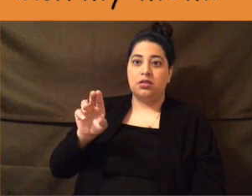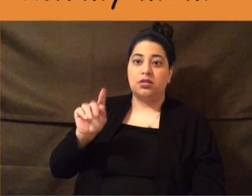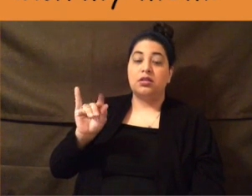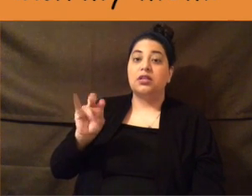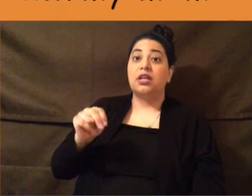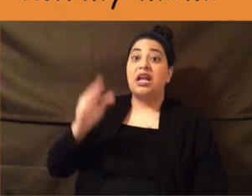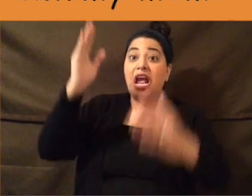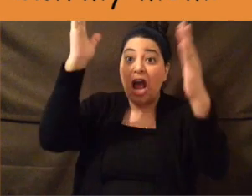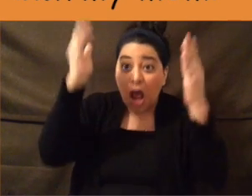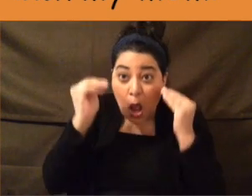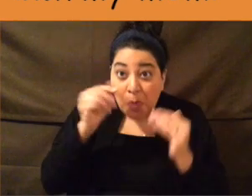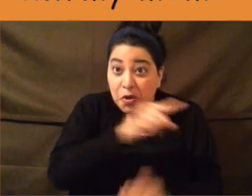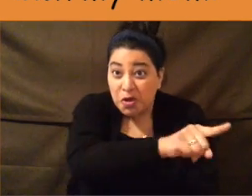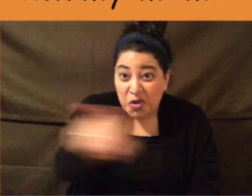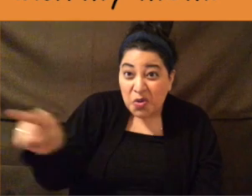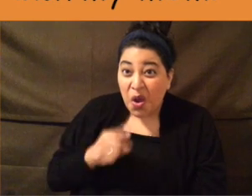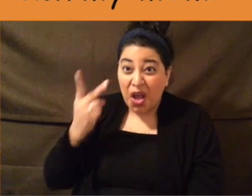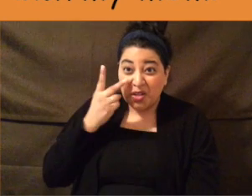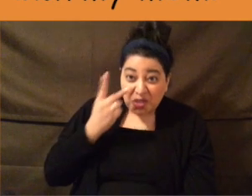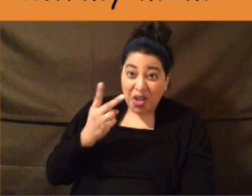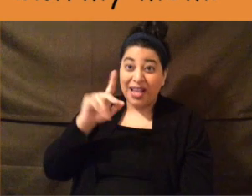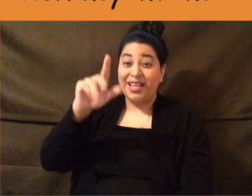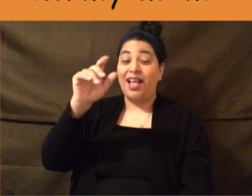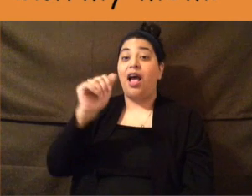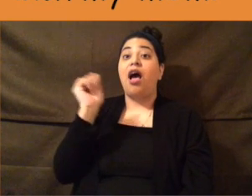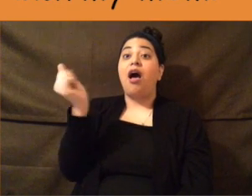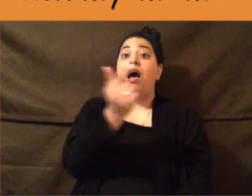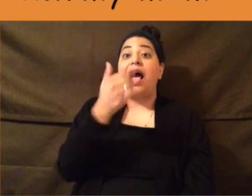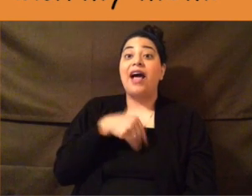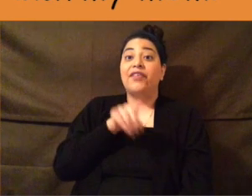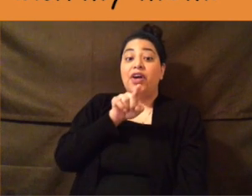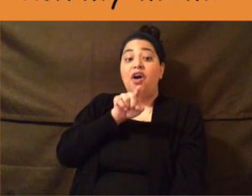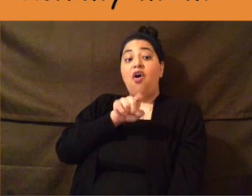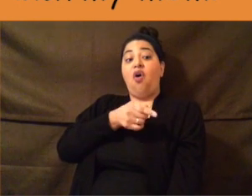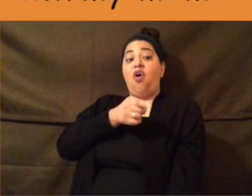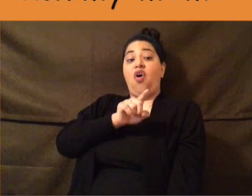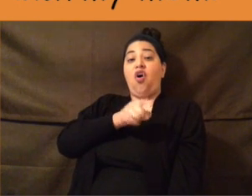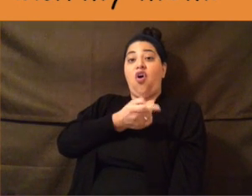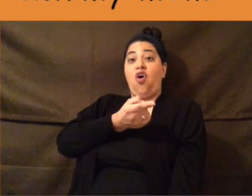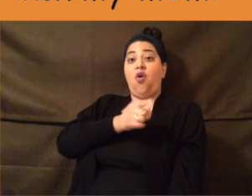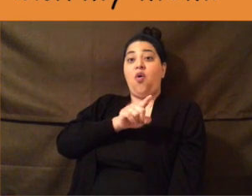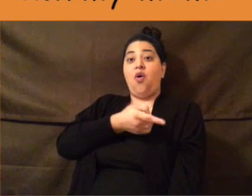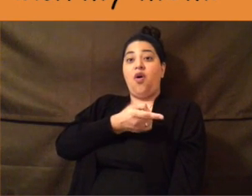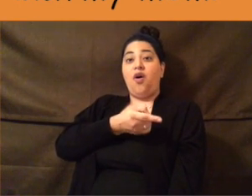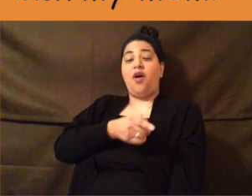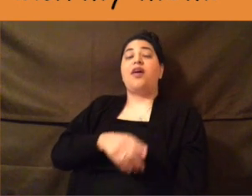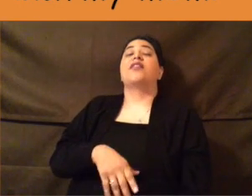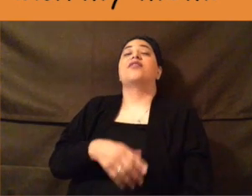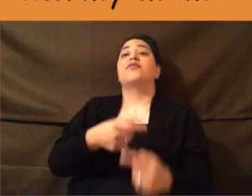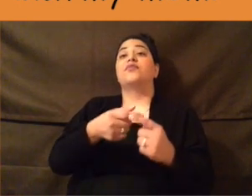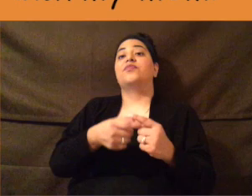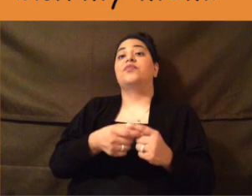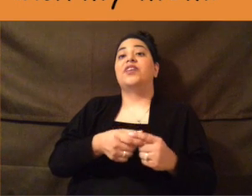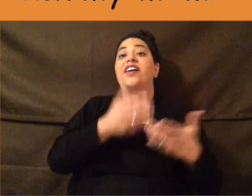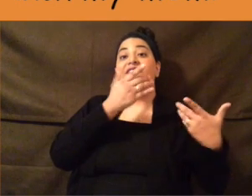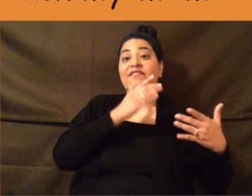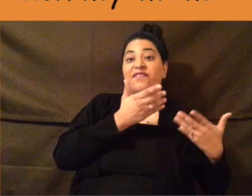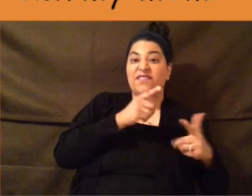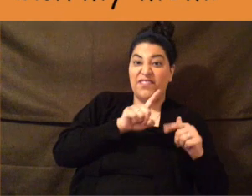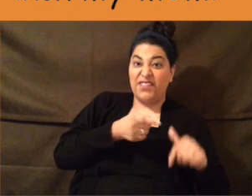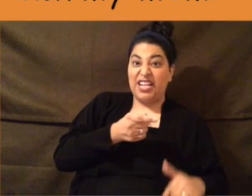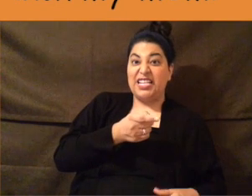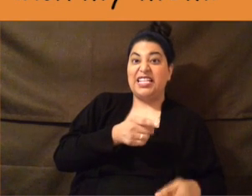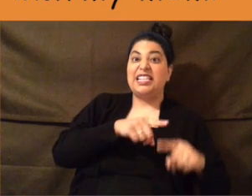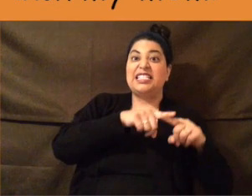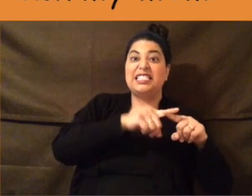Hopefully, you saw that each one of them has a comma at the end of the dependent